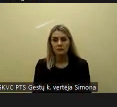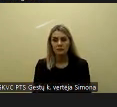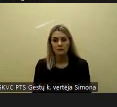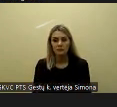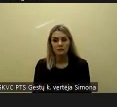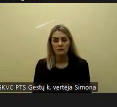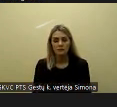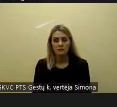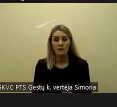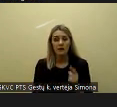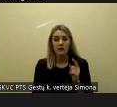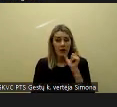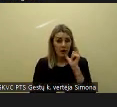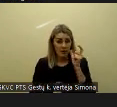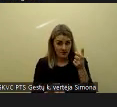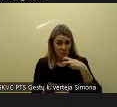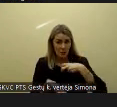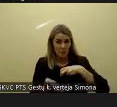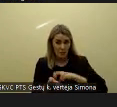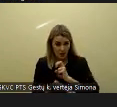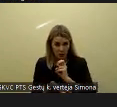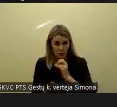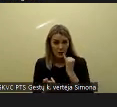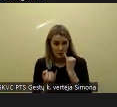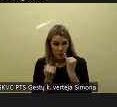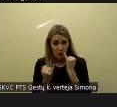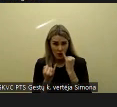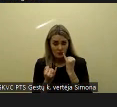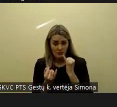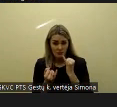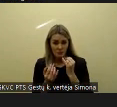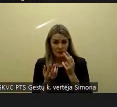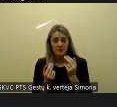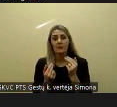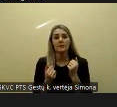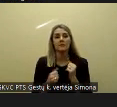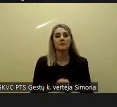Yeah. Jūs parašysit šitą atsakymą į pokalbį? Taip.